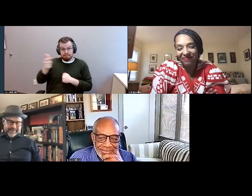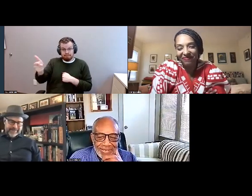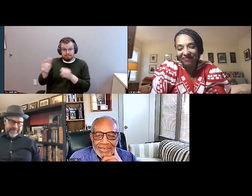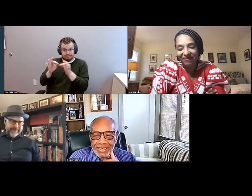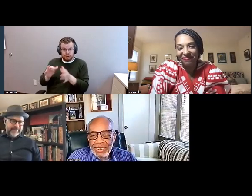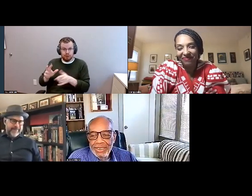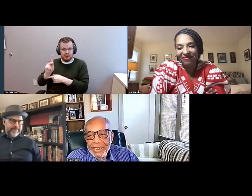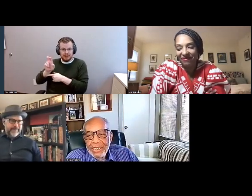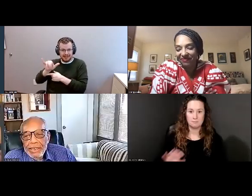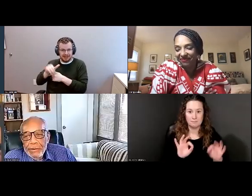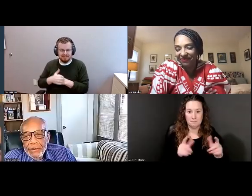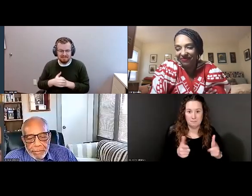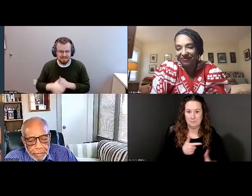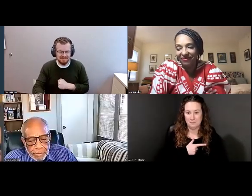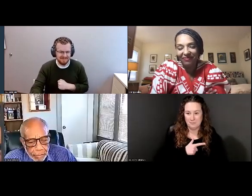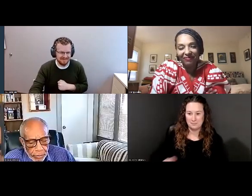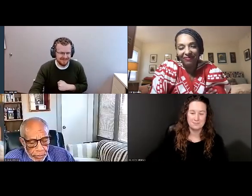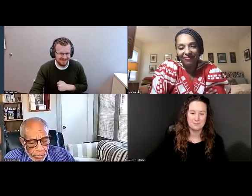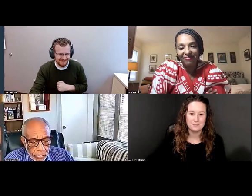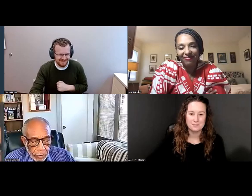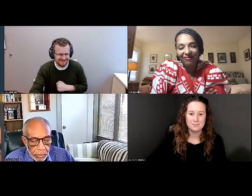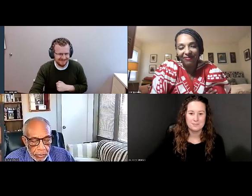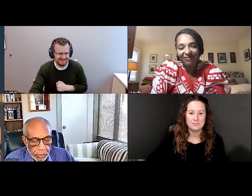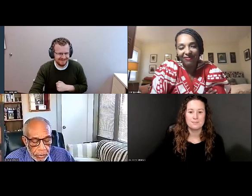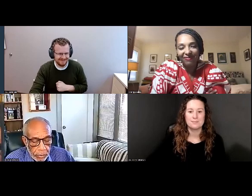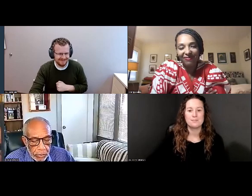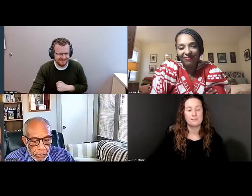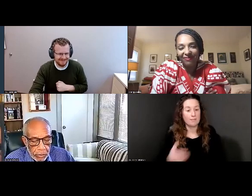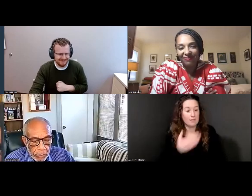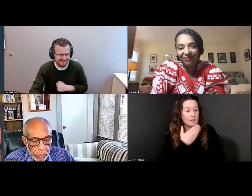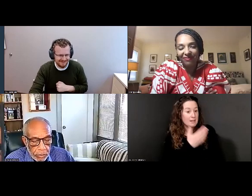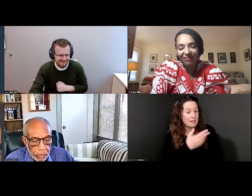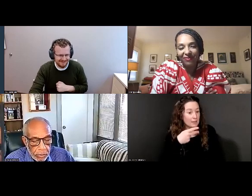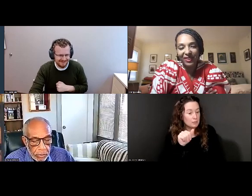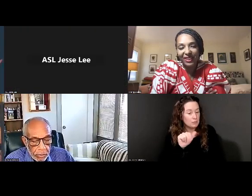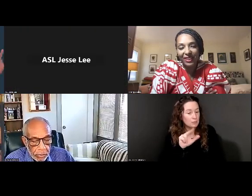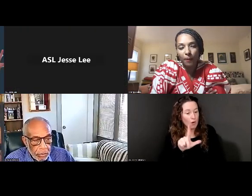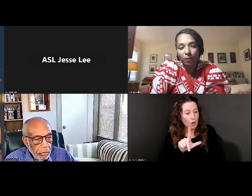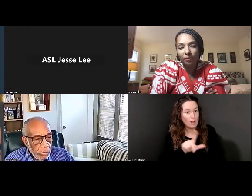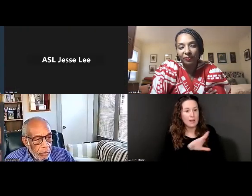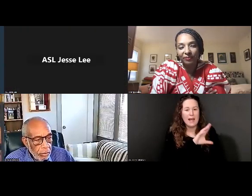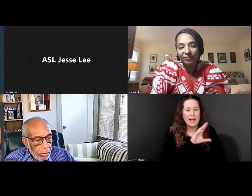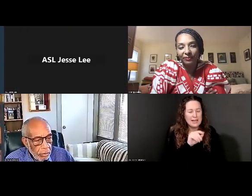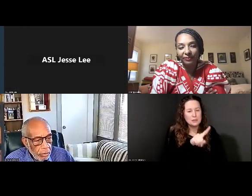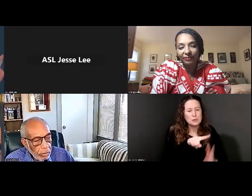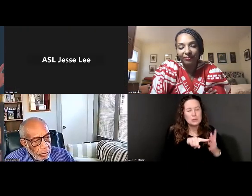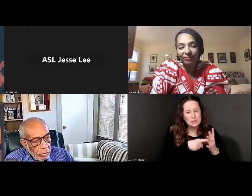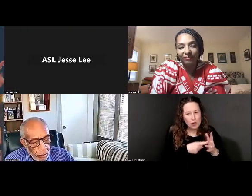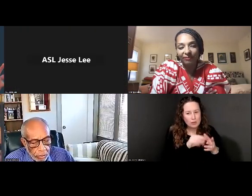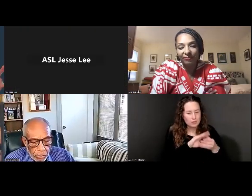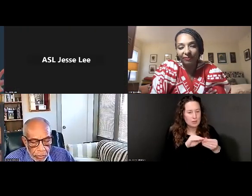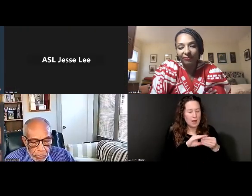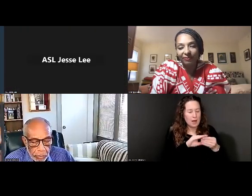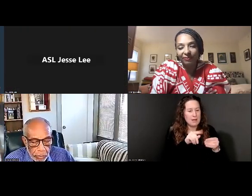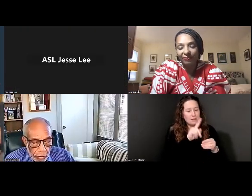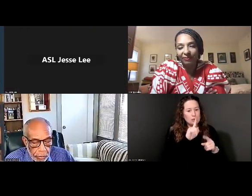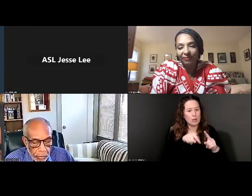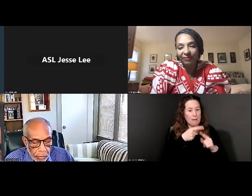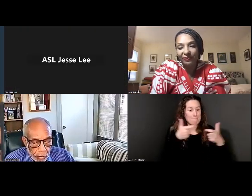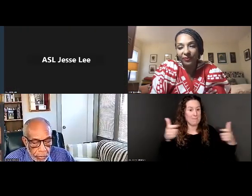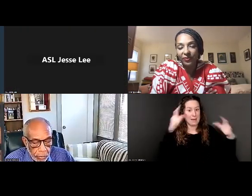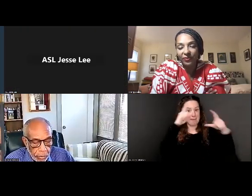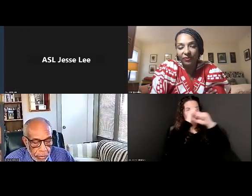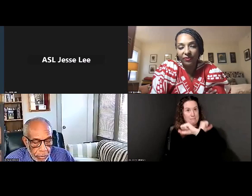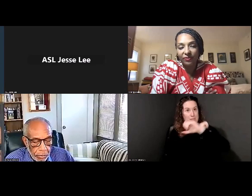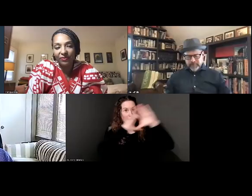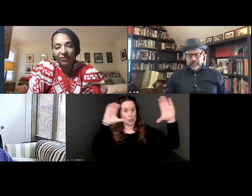Thanks, Paul. And Paul, you were almost starting to go there, but you were talking about big picture. And then when we